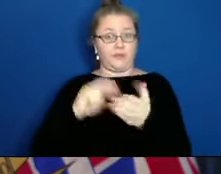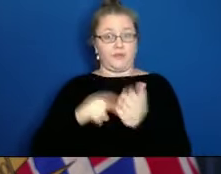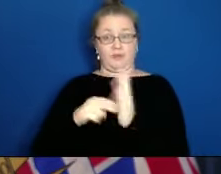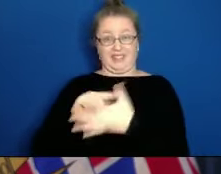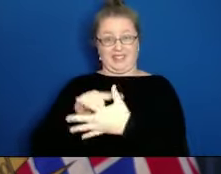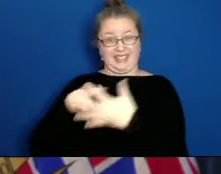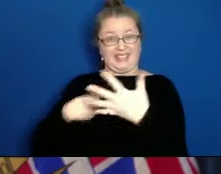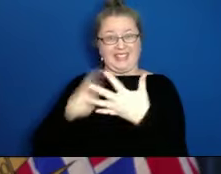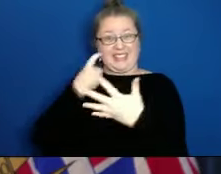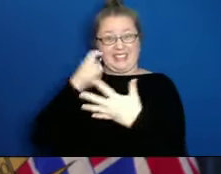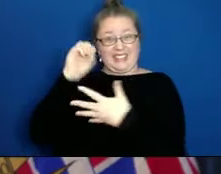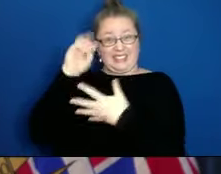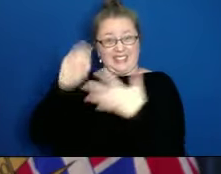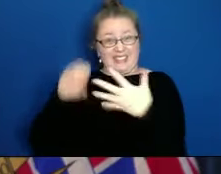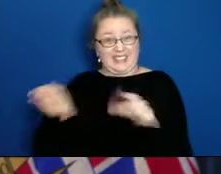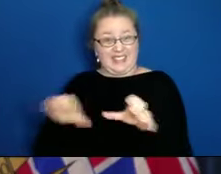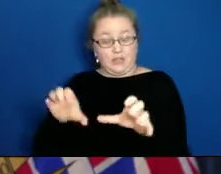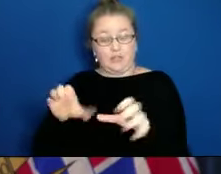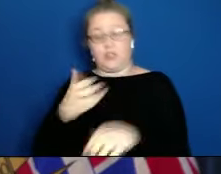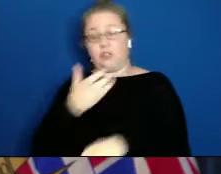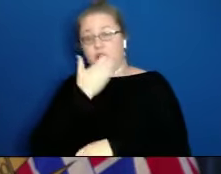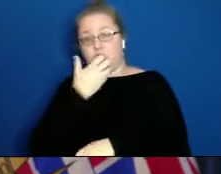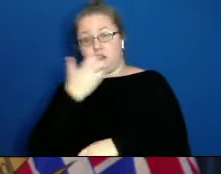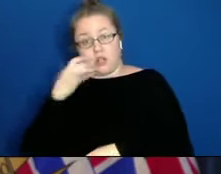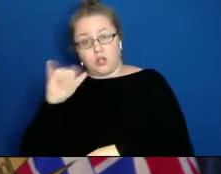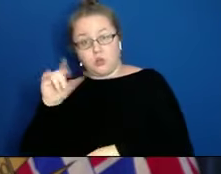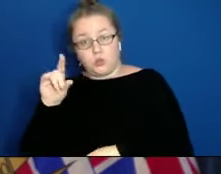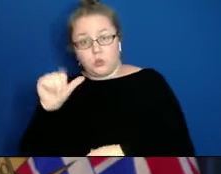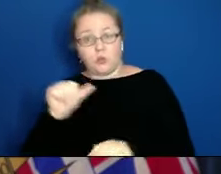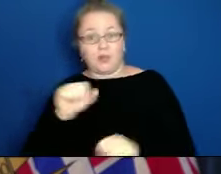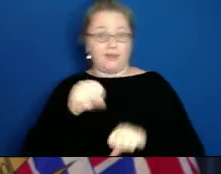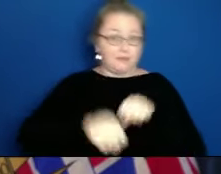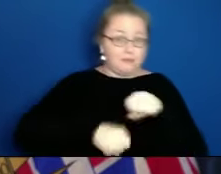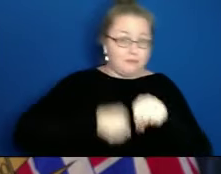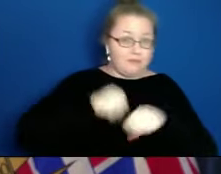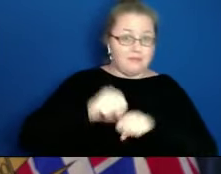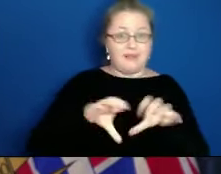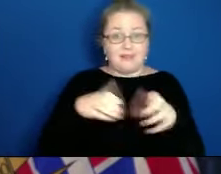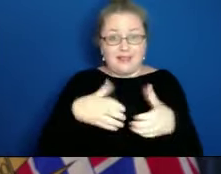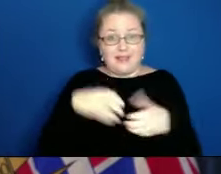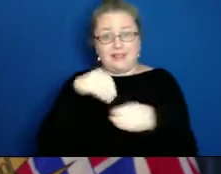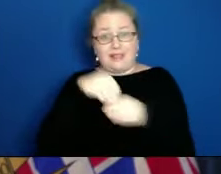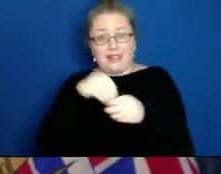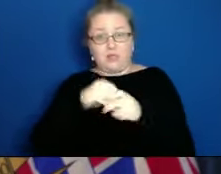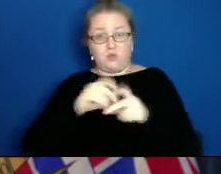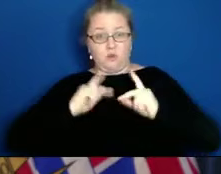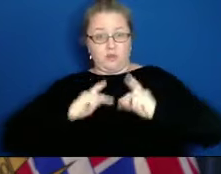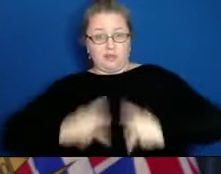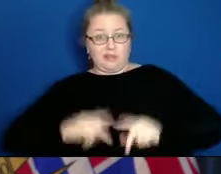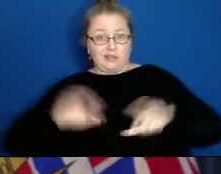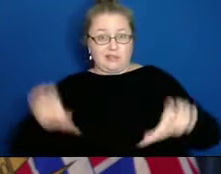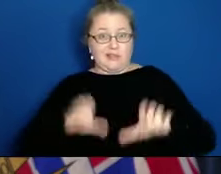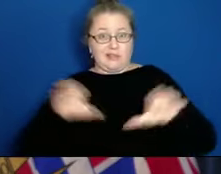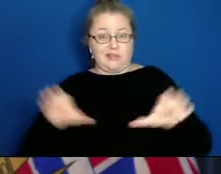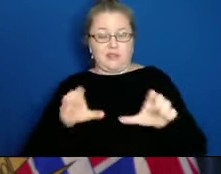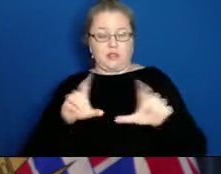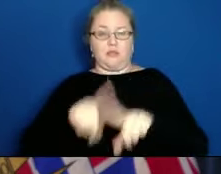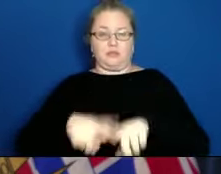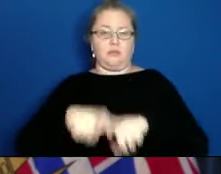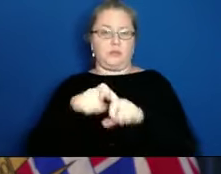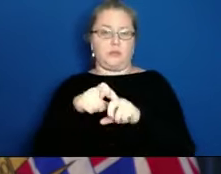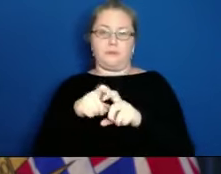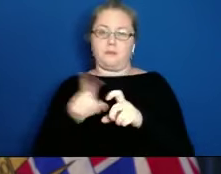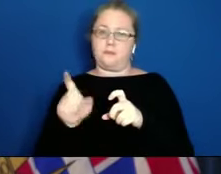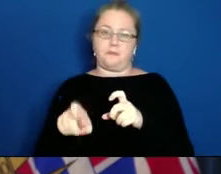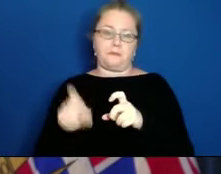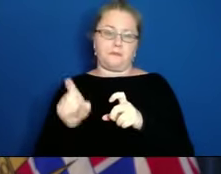foreseeable future. So that is the focus that we are looking at right now. We had included other indoor